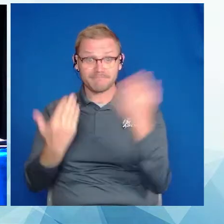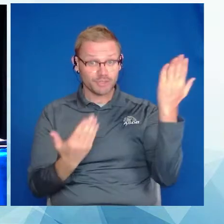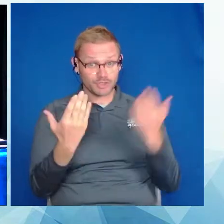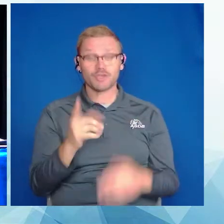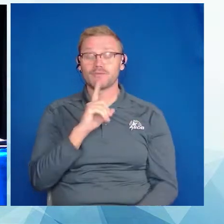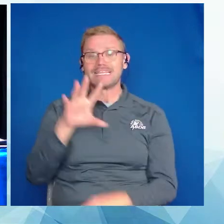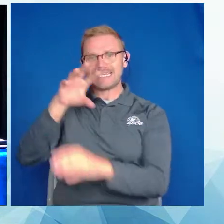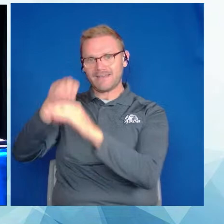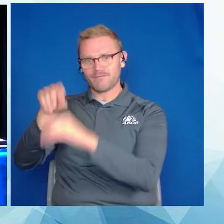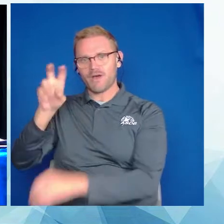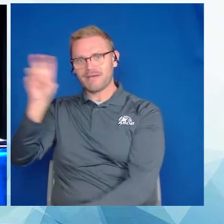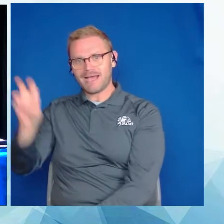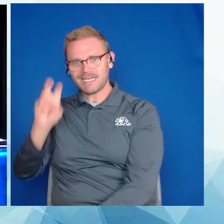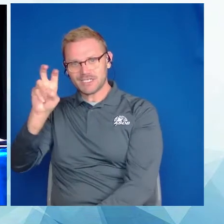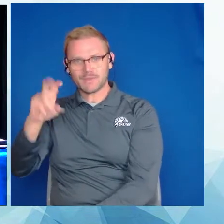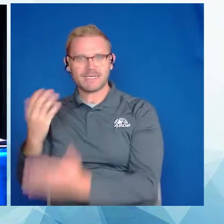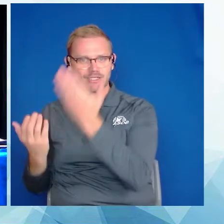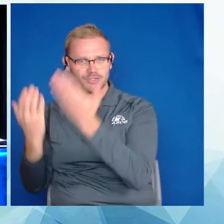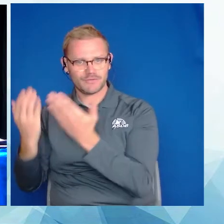programs.